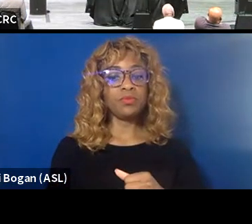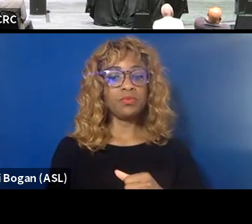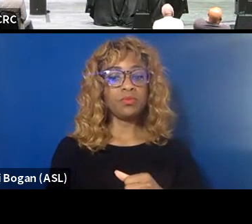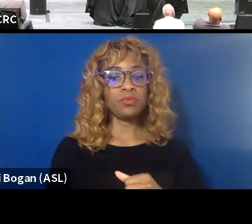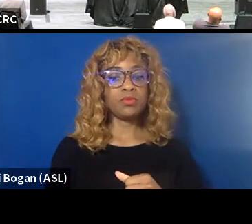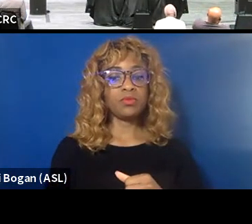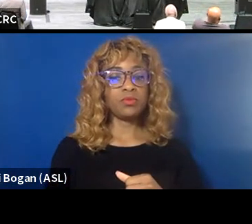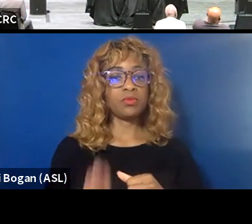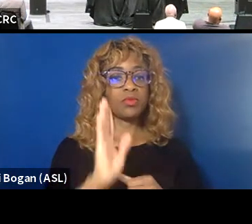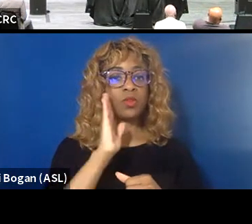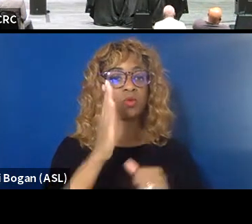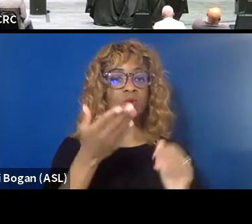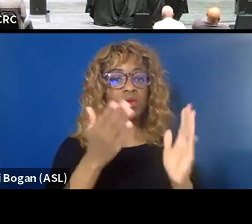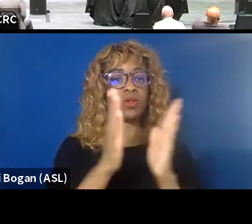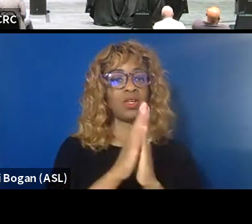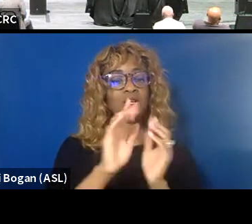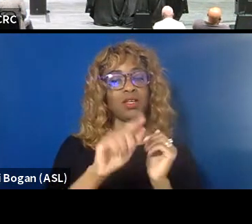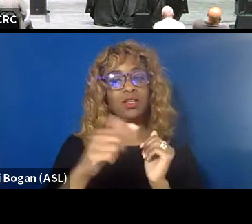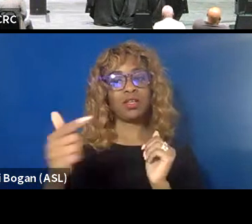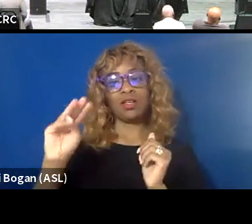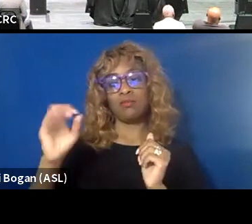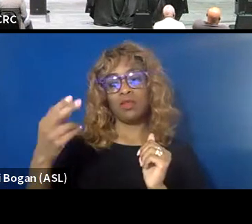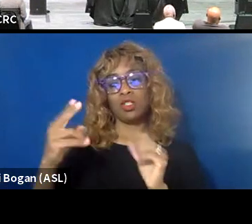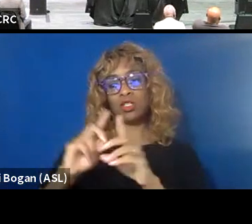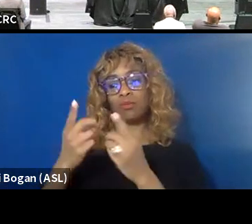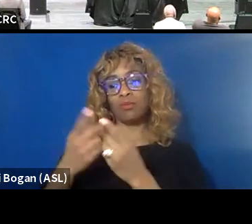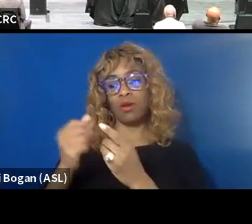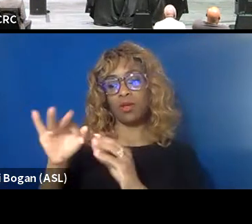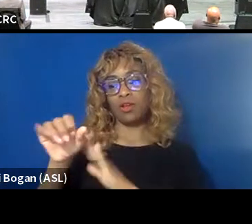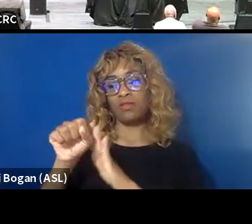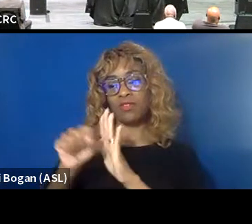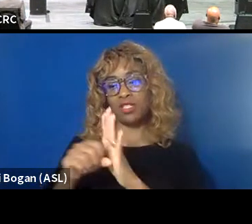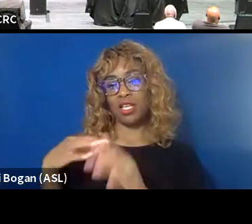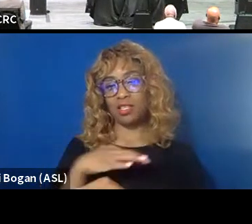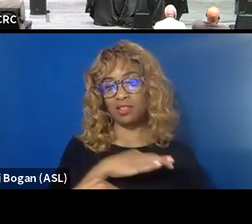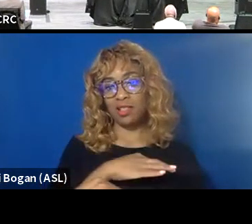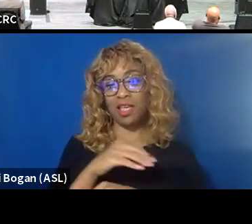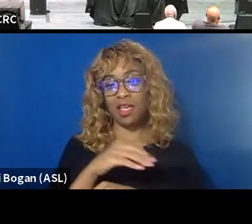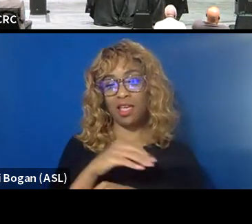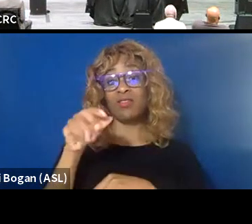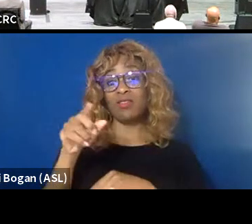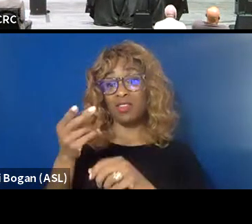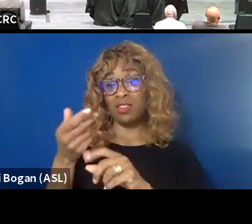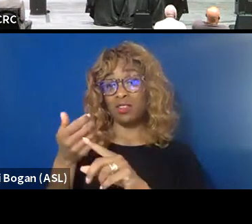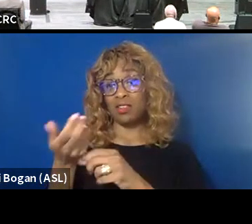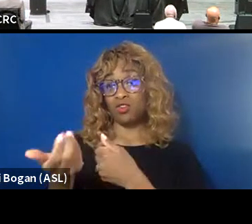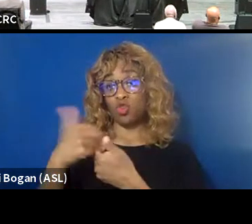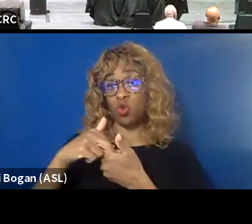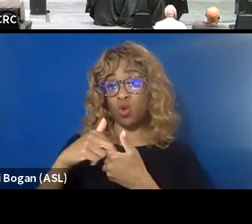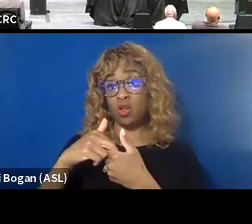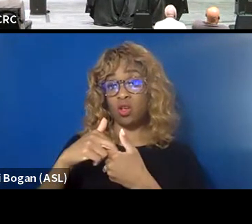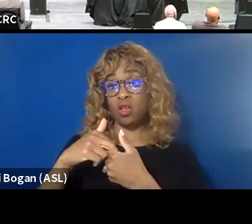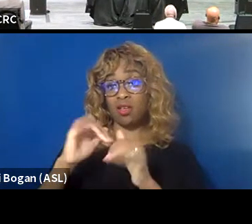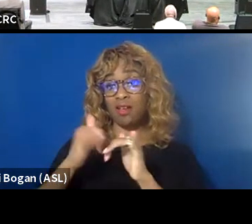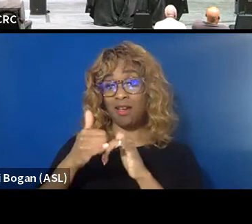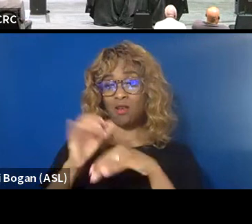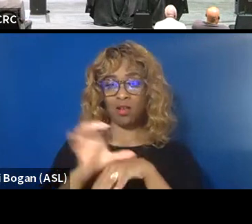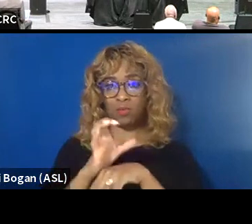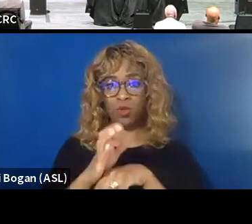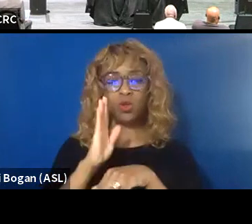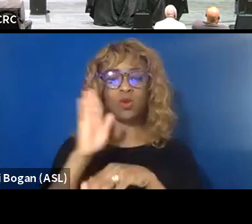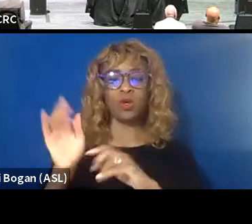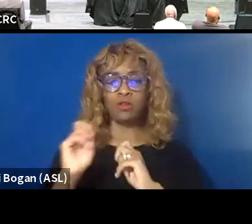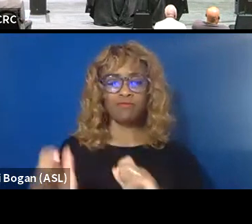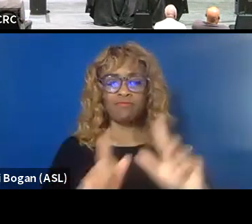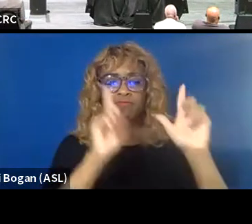the floor over to Michigan Department of State staff. And if you are on a computer, you will be prompted by the Zoom app